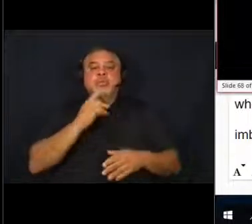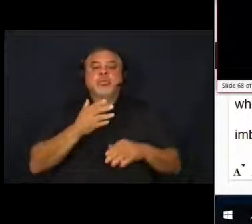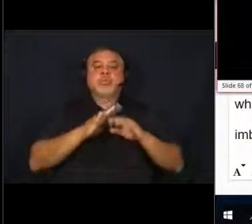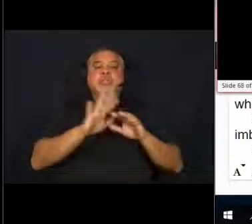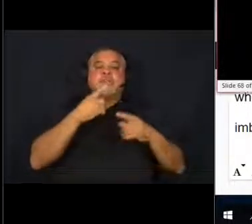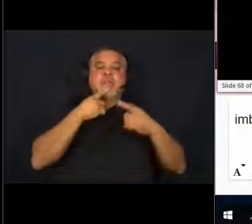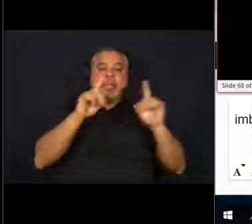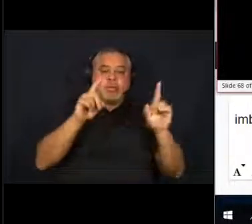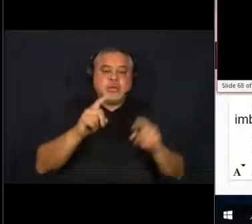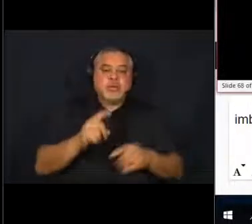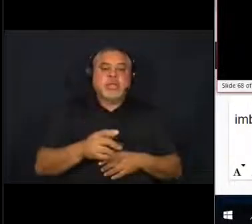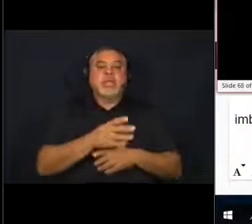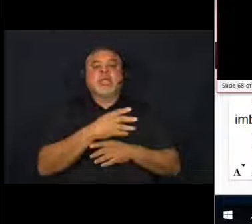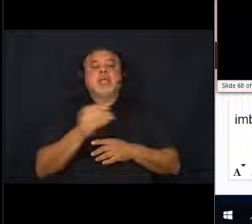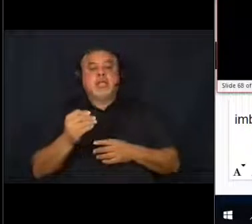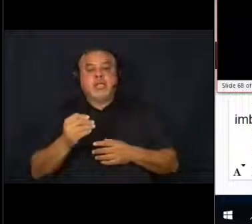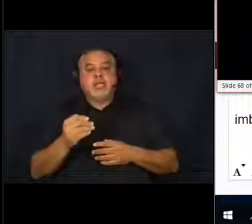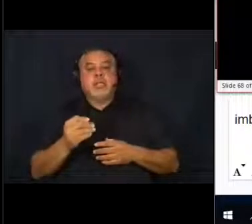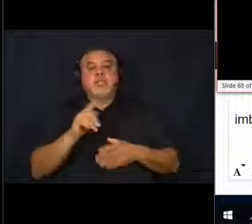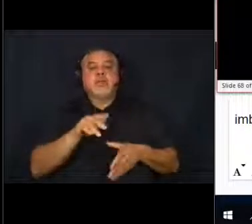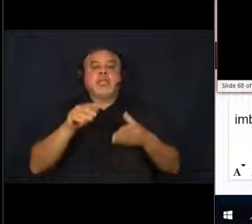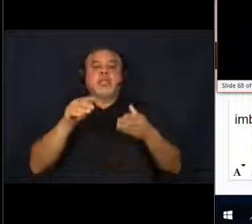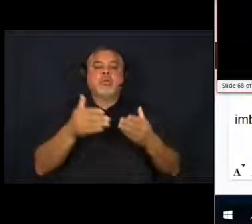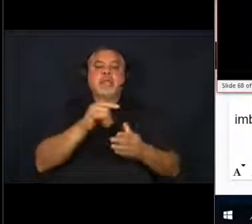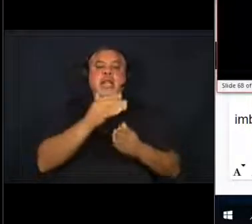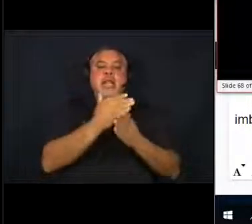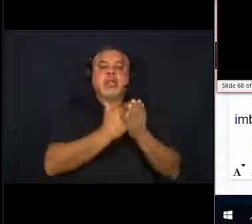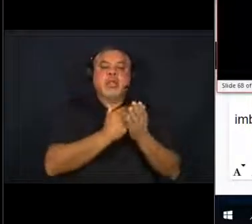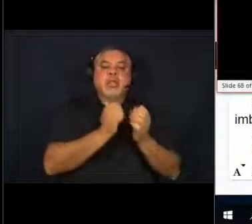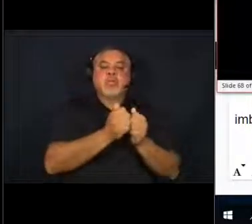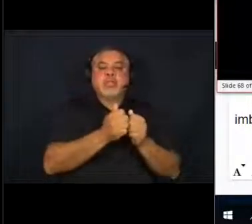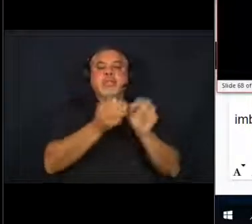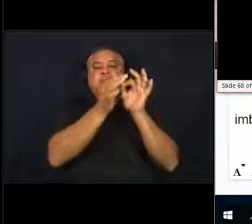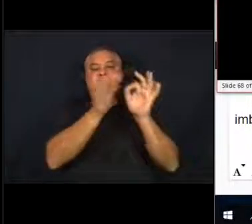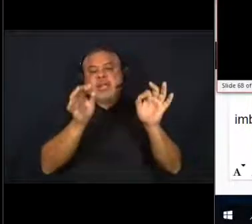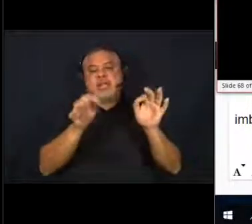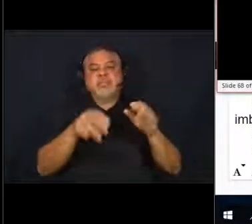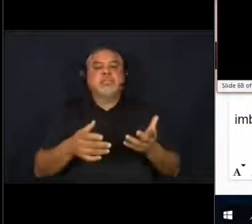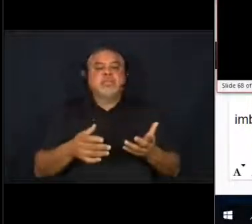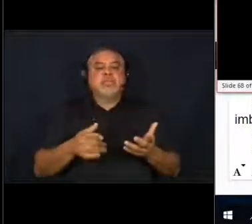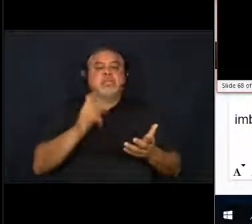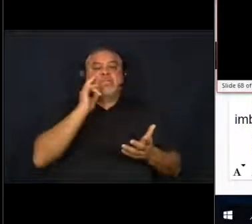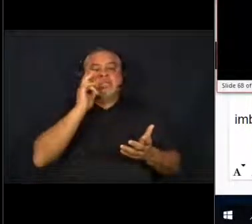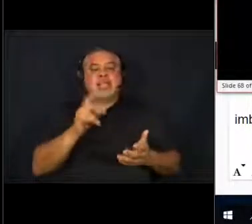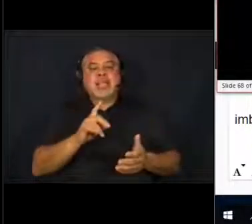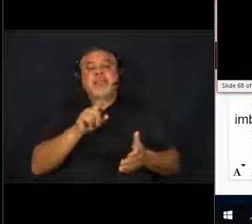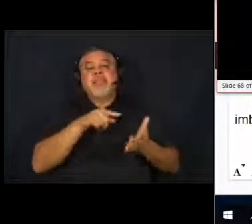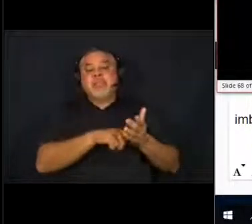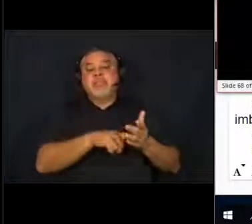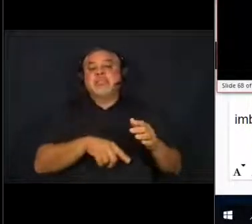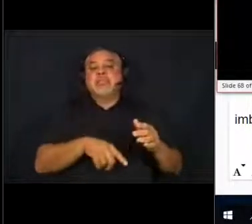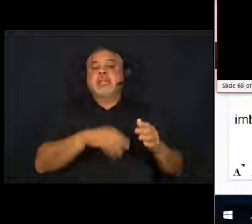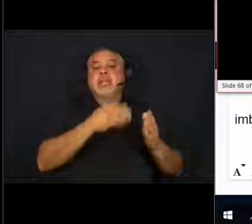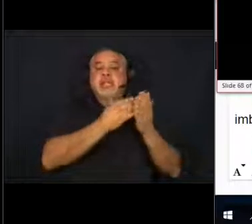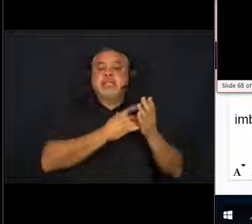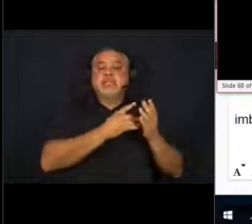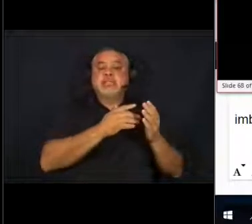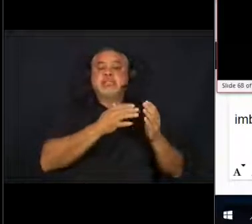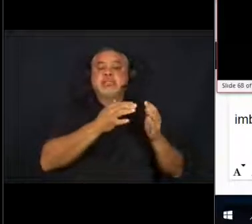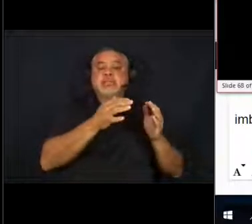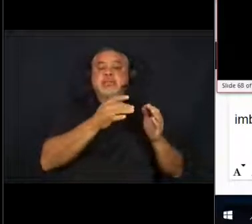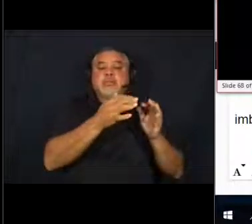want to introduce the list with a phrase or a sentence. So you can see here, this list, this phrase, use